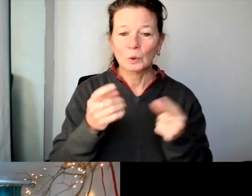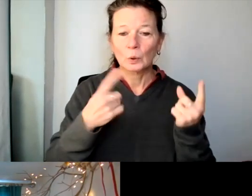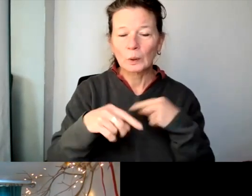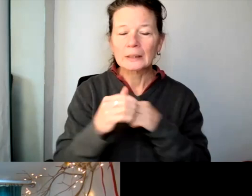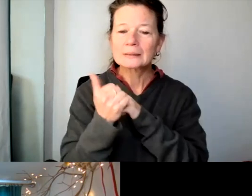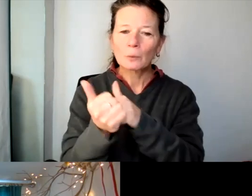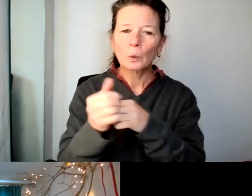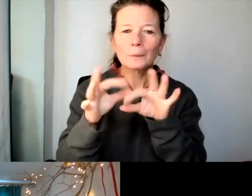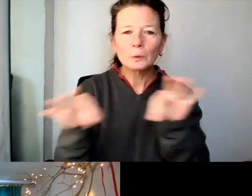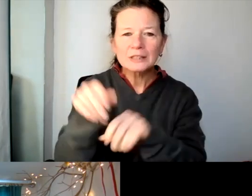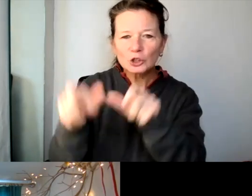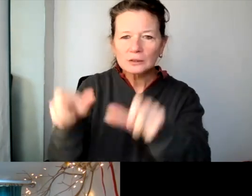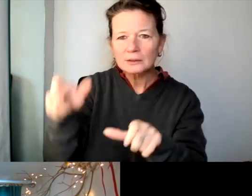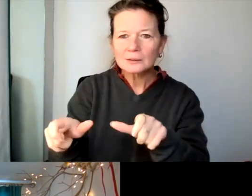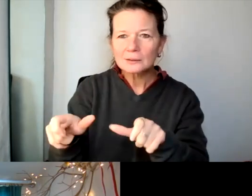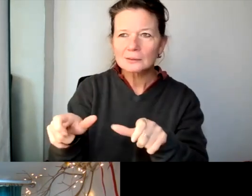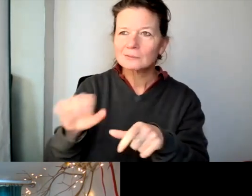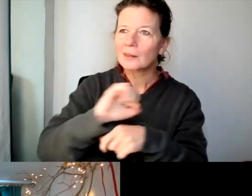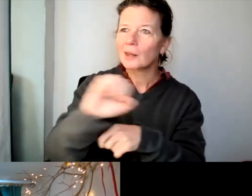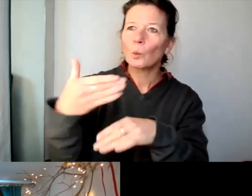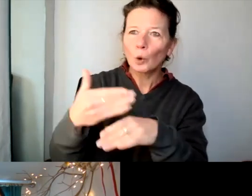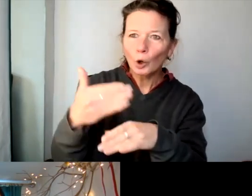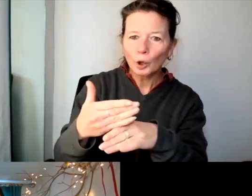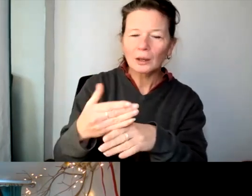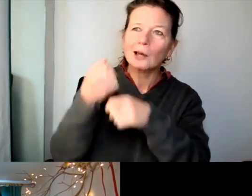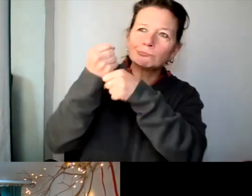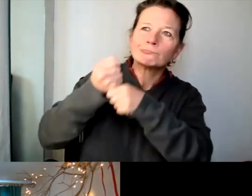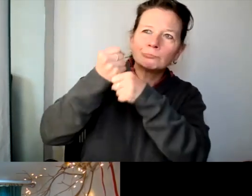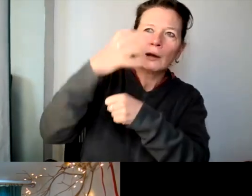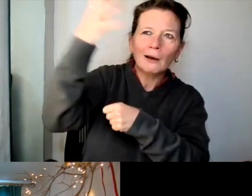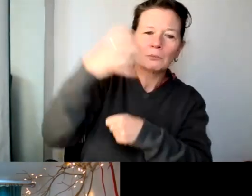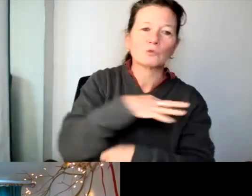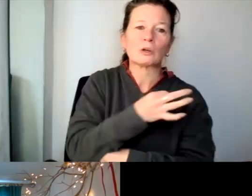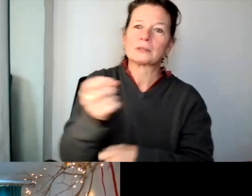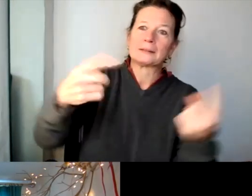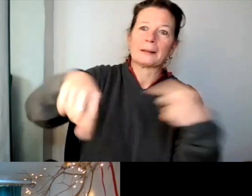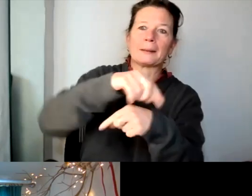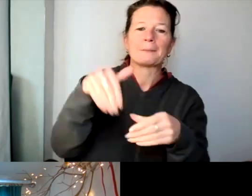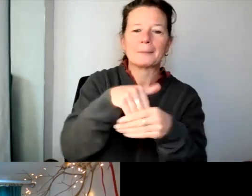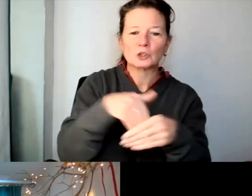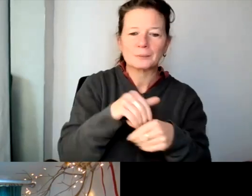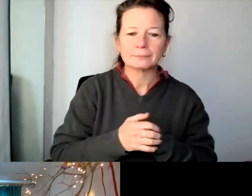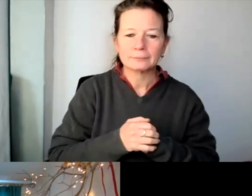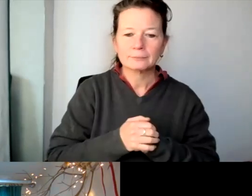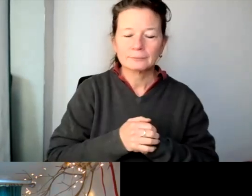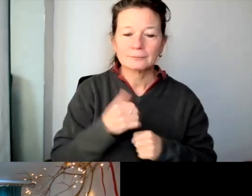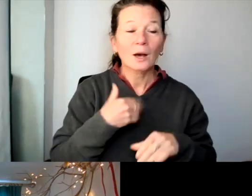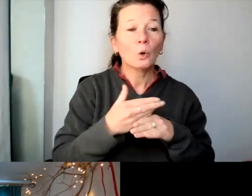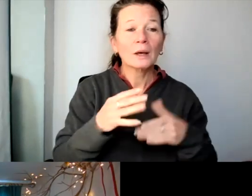musicians in their work and lobby the government on their behalf. And our work is led by the